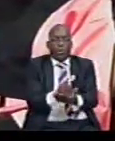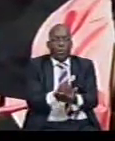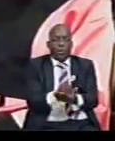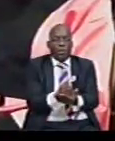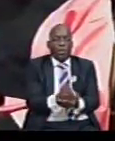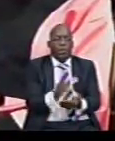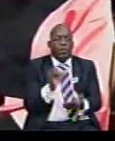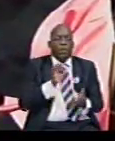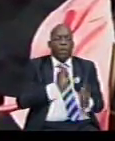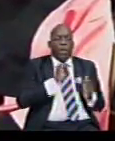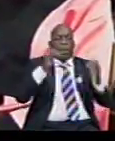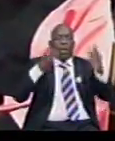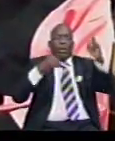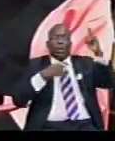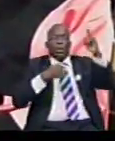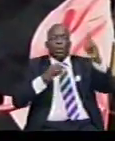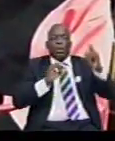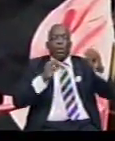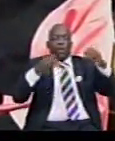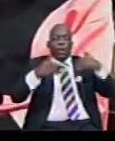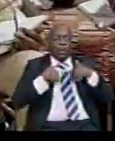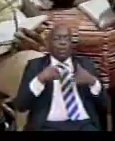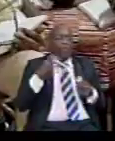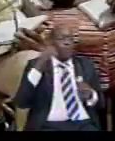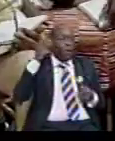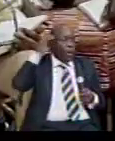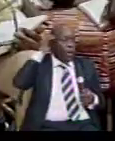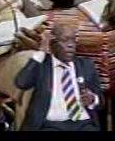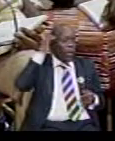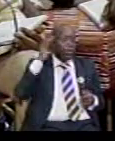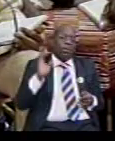I have heard thy prayer.